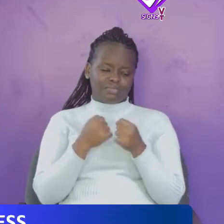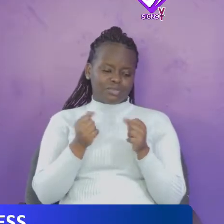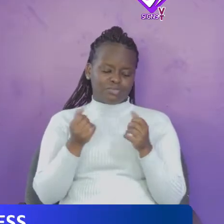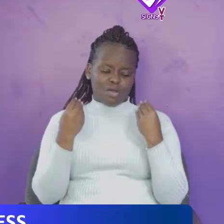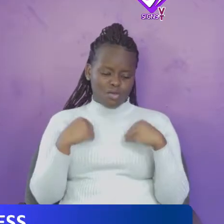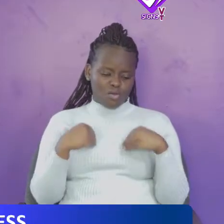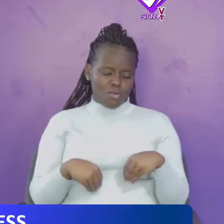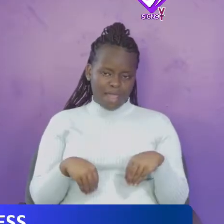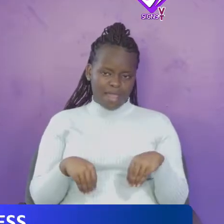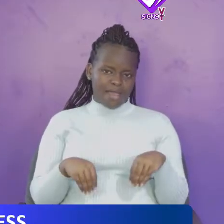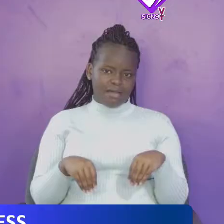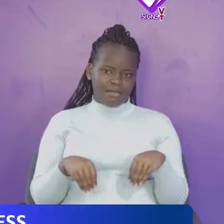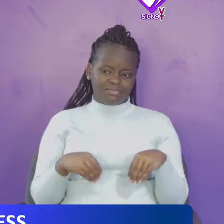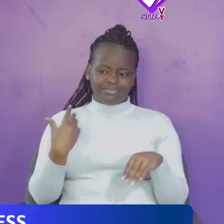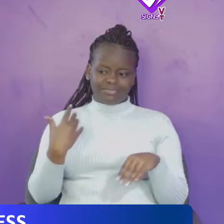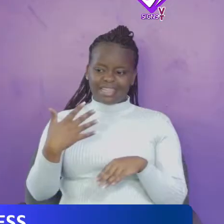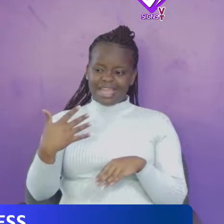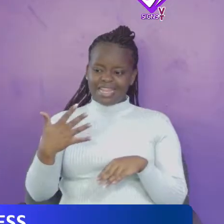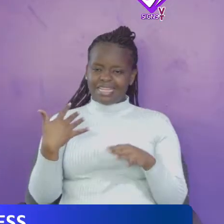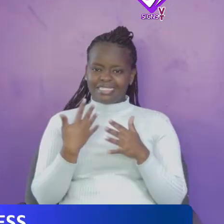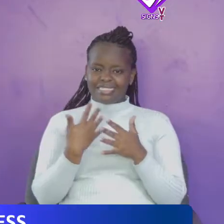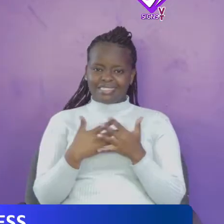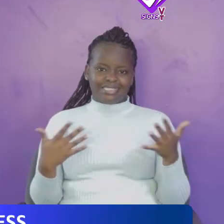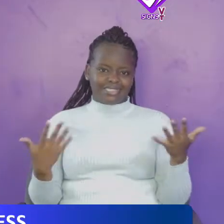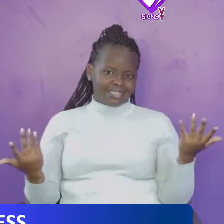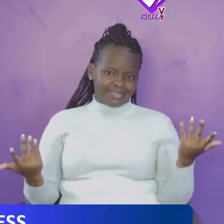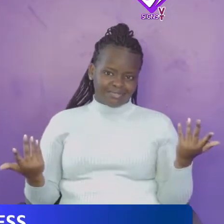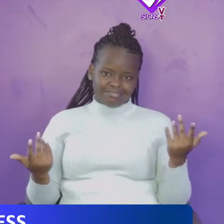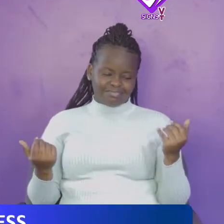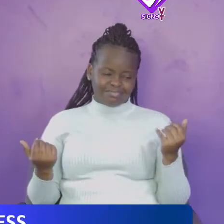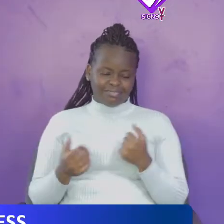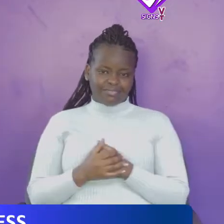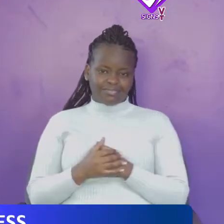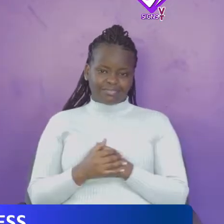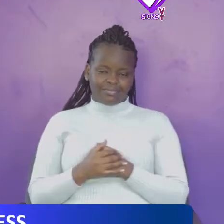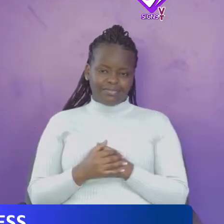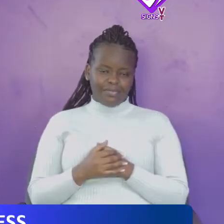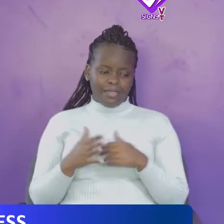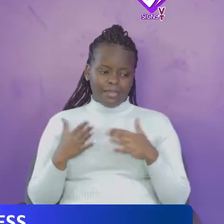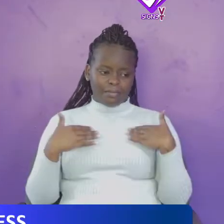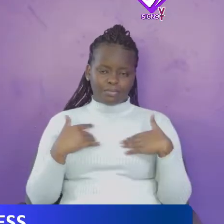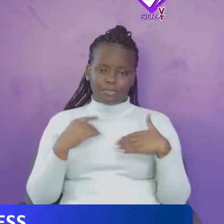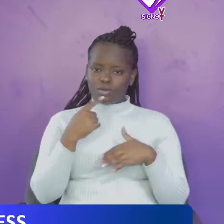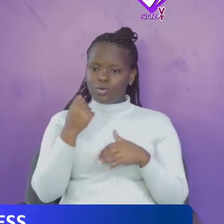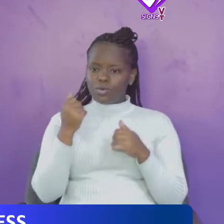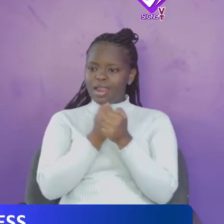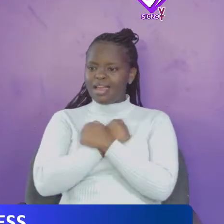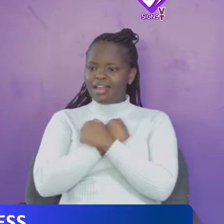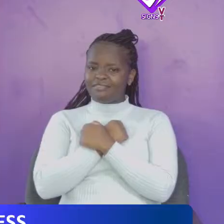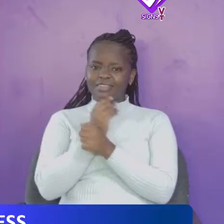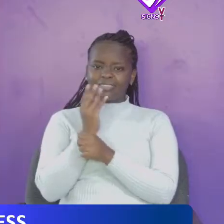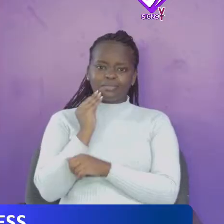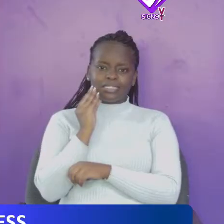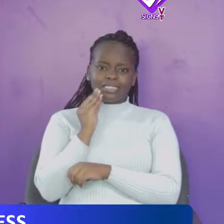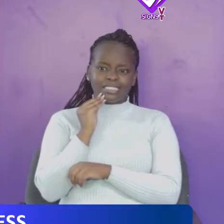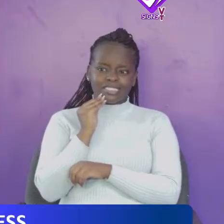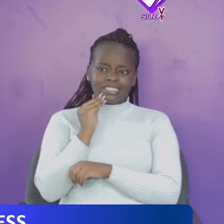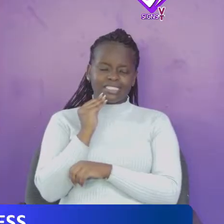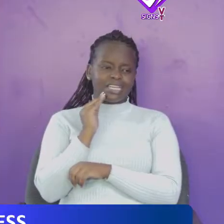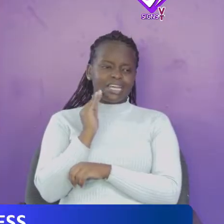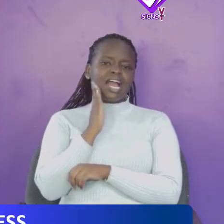affects both men and women. Yeah. So you cannot wear and I know the individuals who love experiencing with light